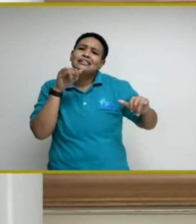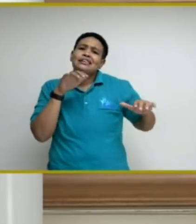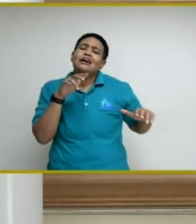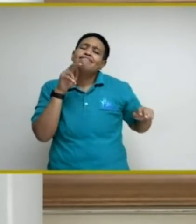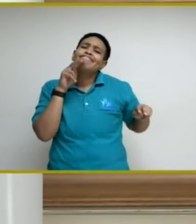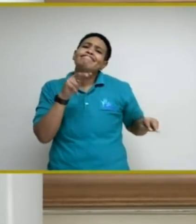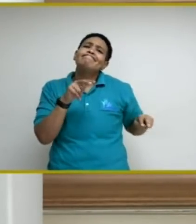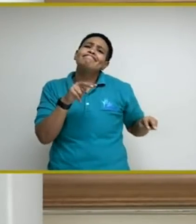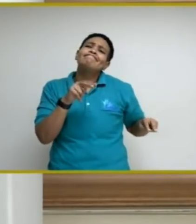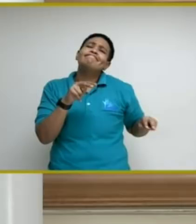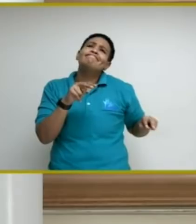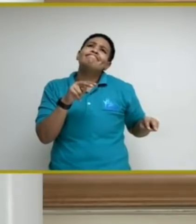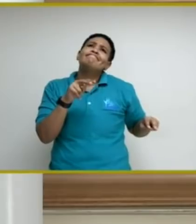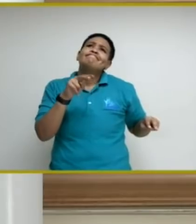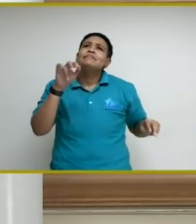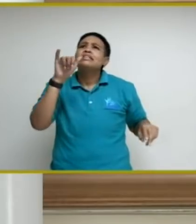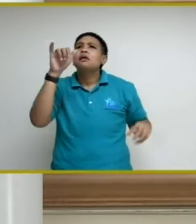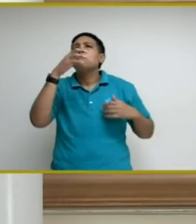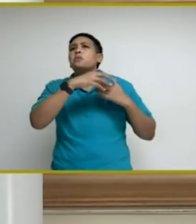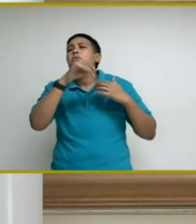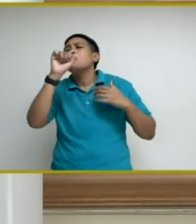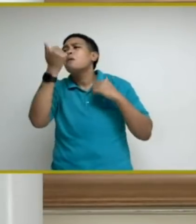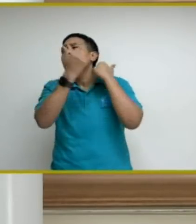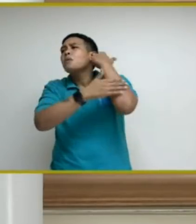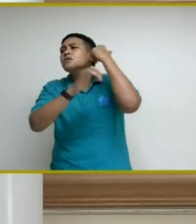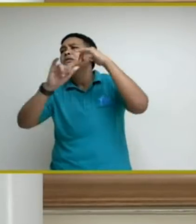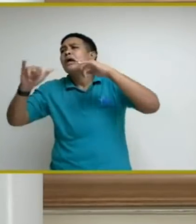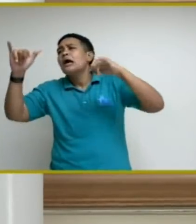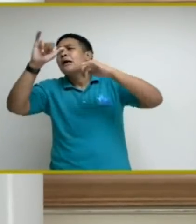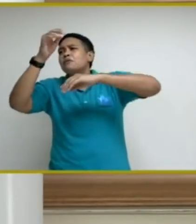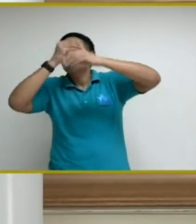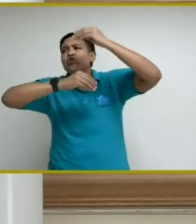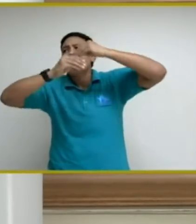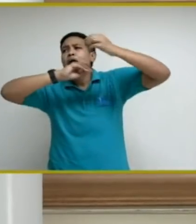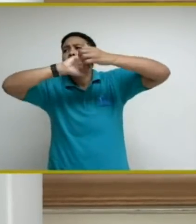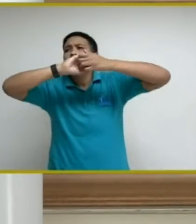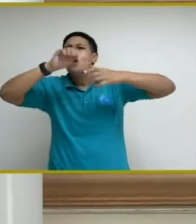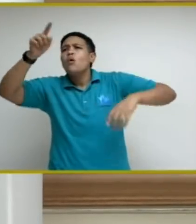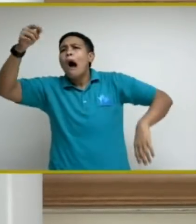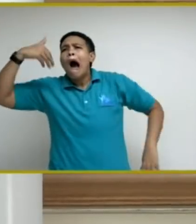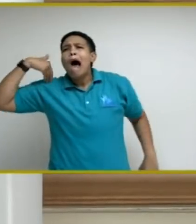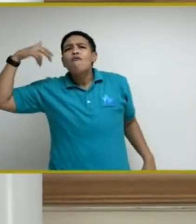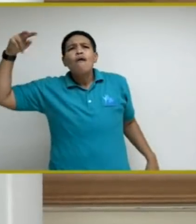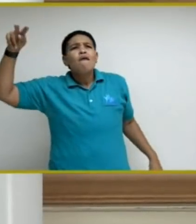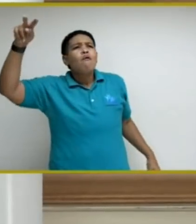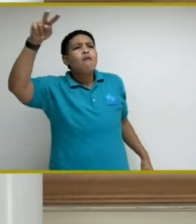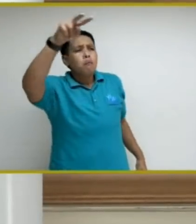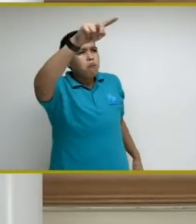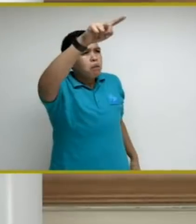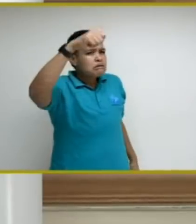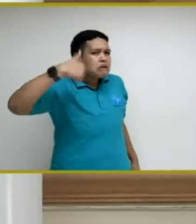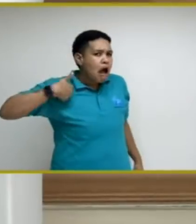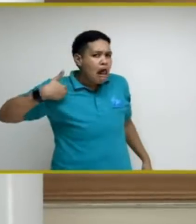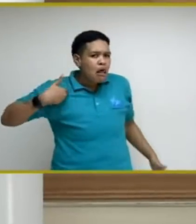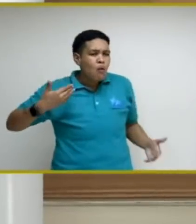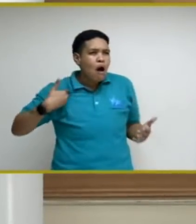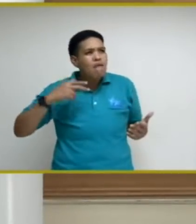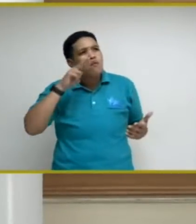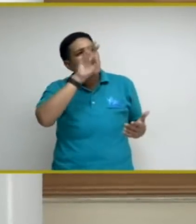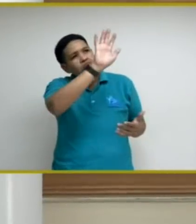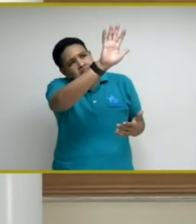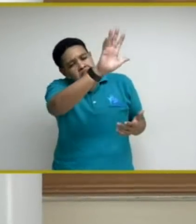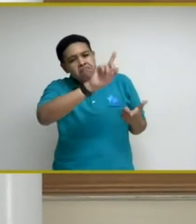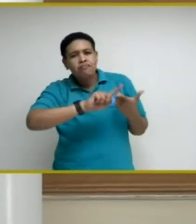seen in our major trading partners and neighbors, Canada, the